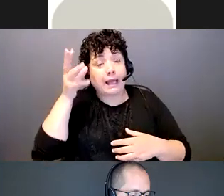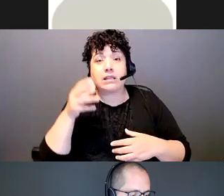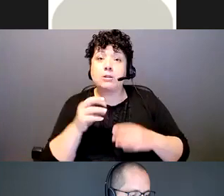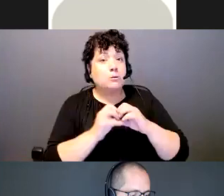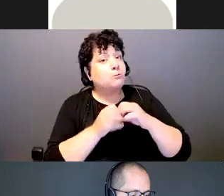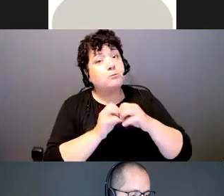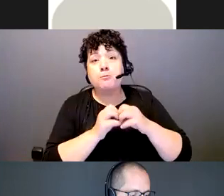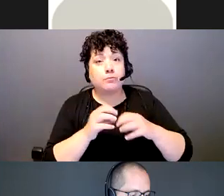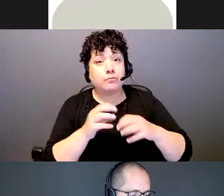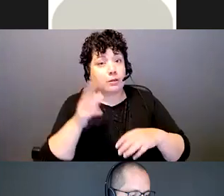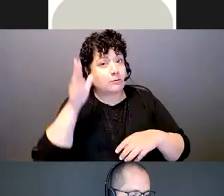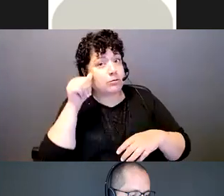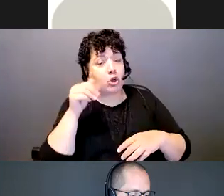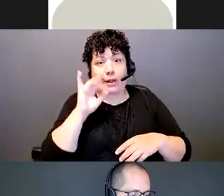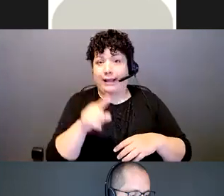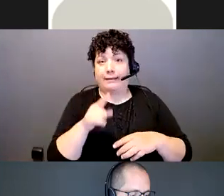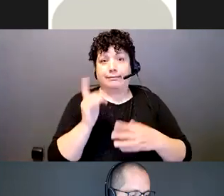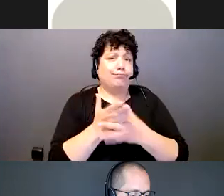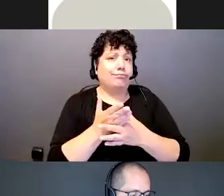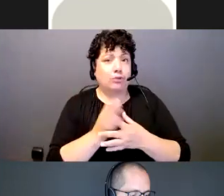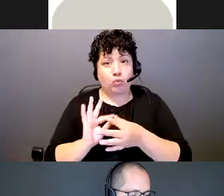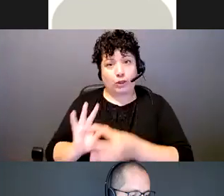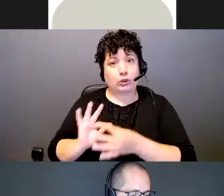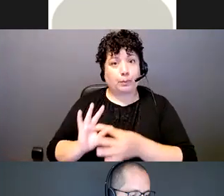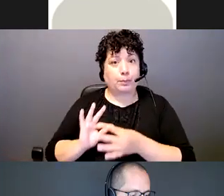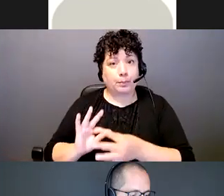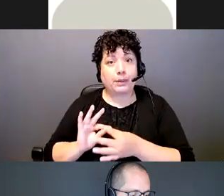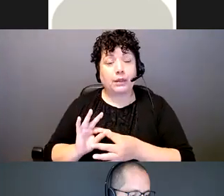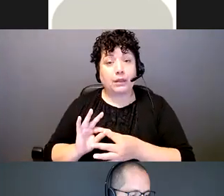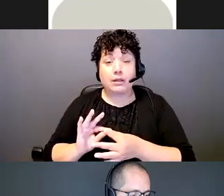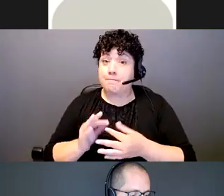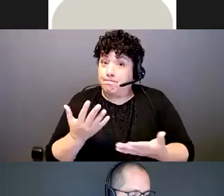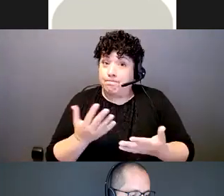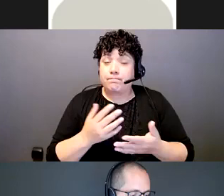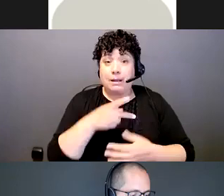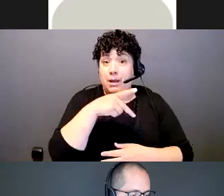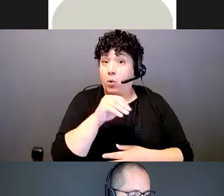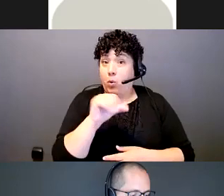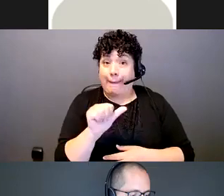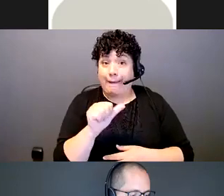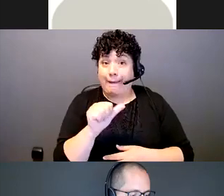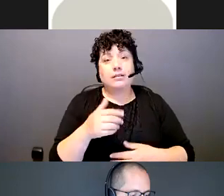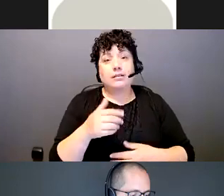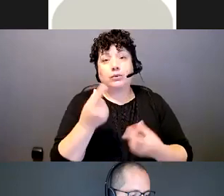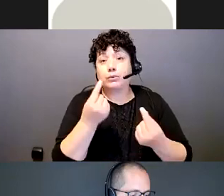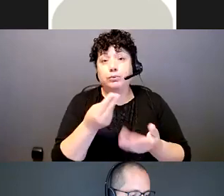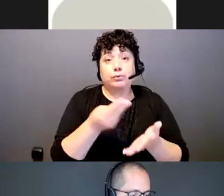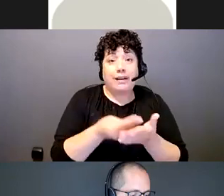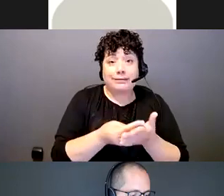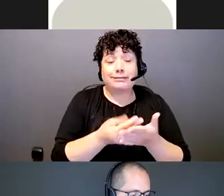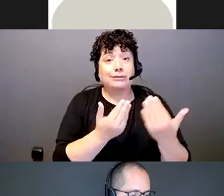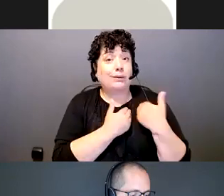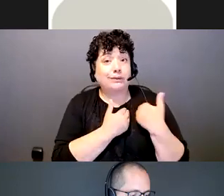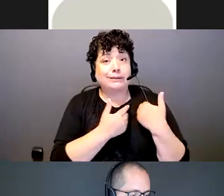it's straining the relationship, then sometimes you have to hand over the POA for finances to